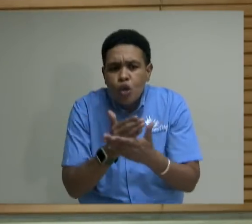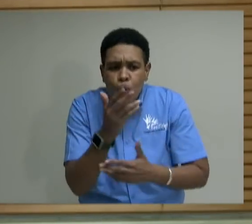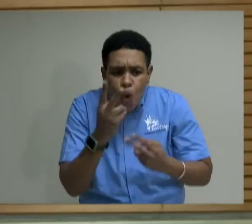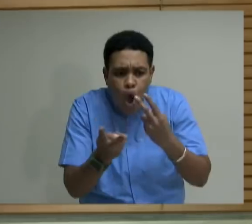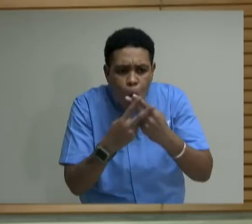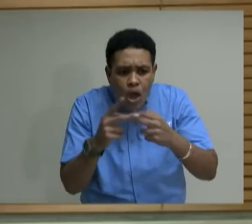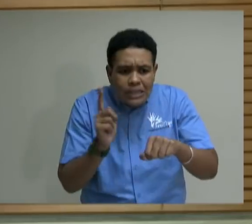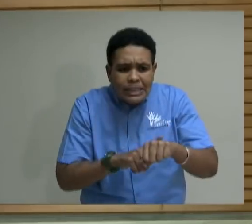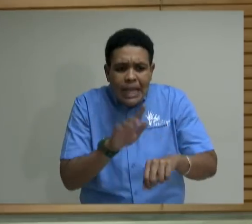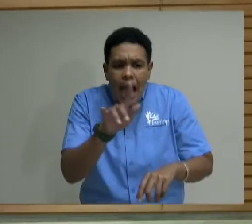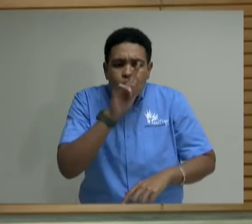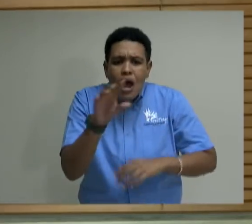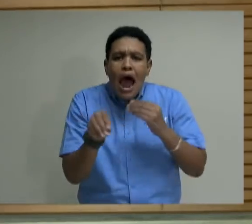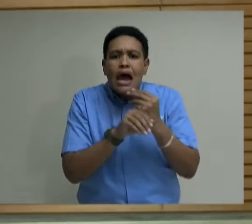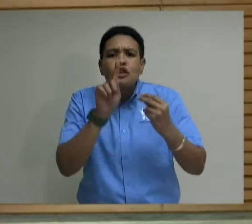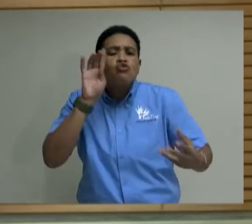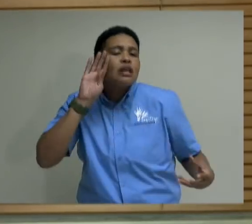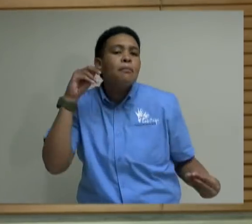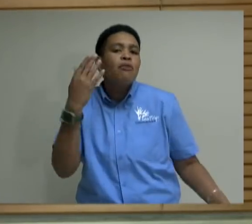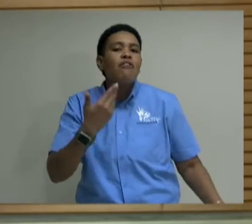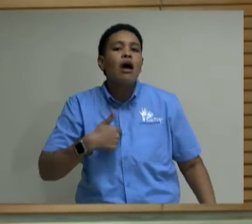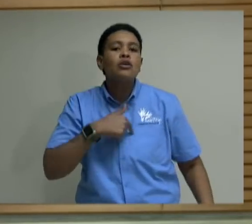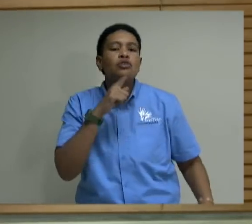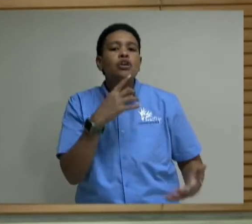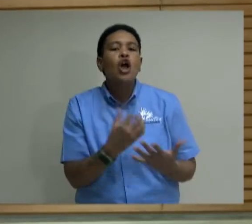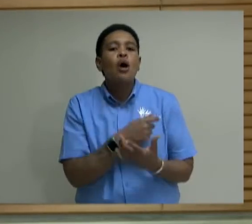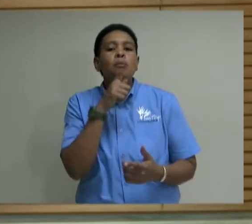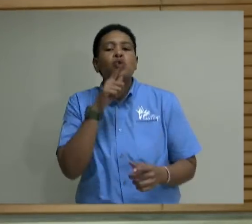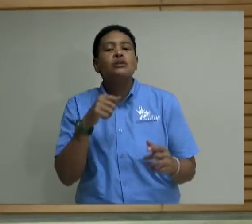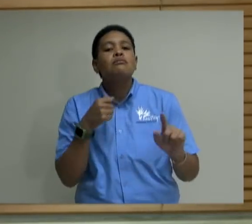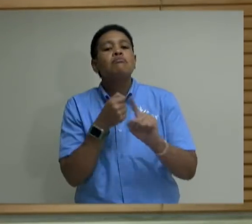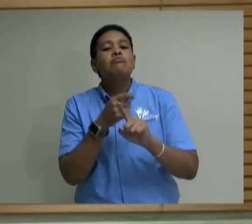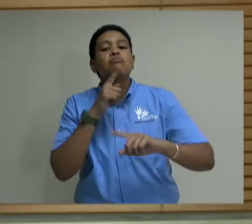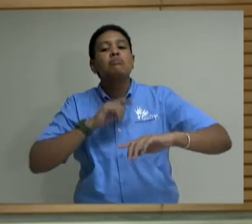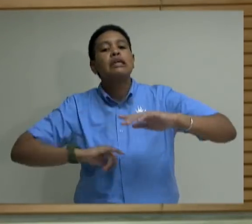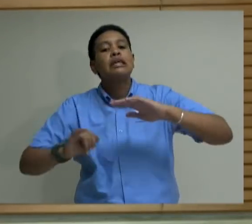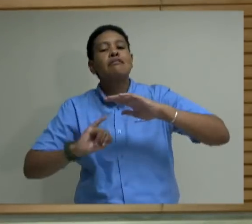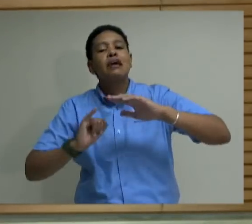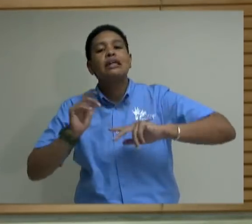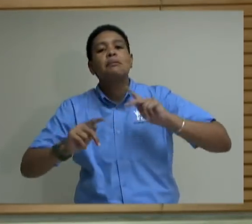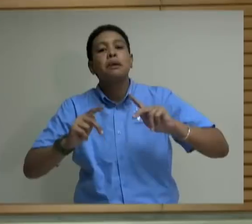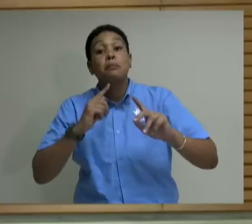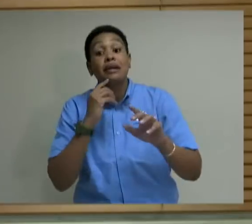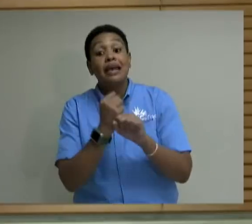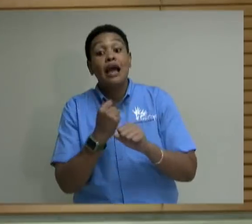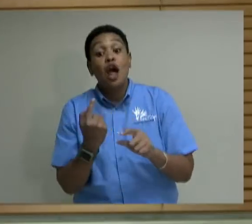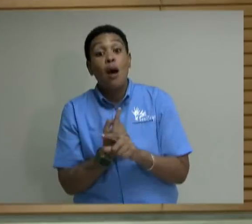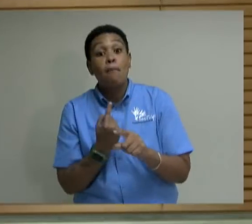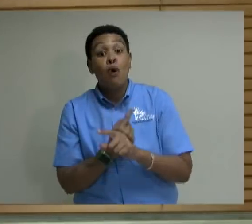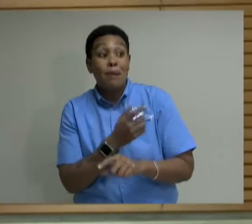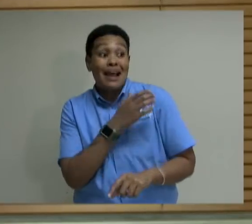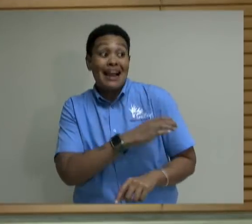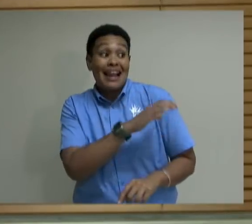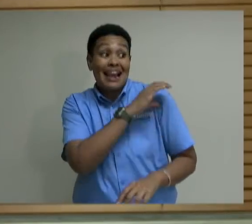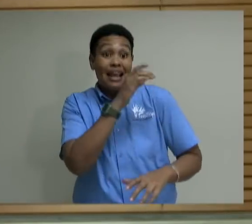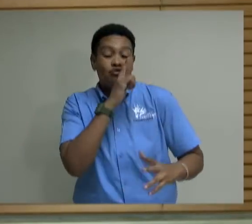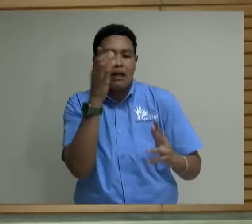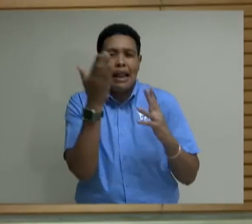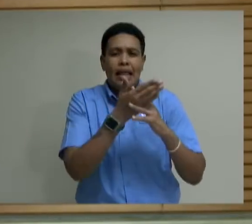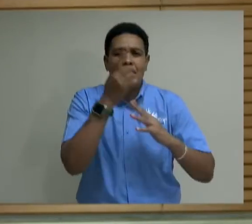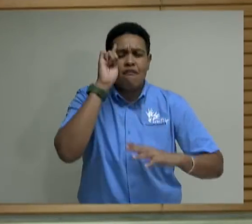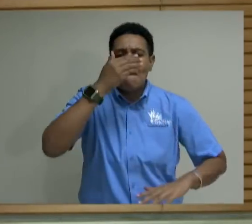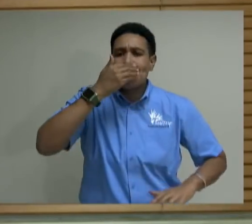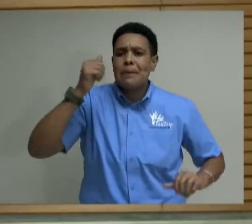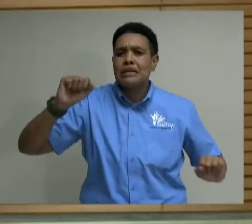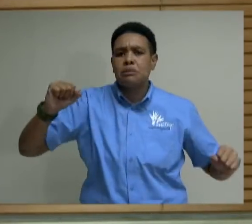quarantining, it also provides us the chance to ensure that infected persons receive the appropriate clinical intervention for the best possible health